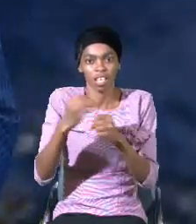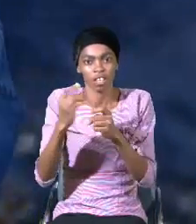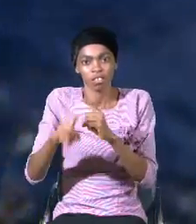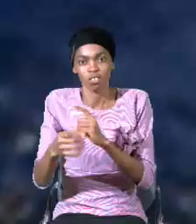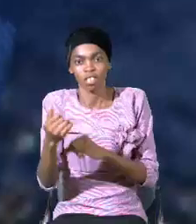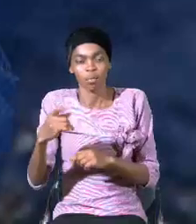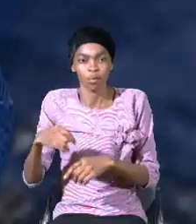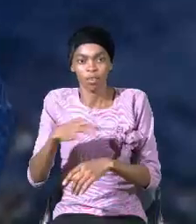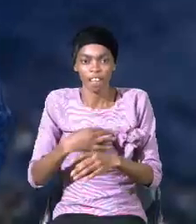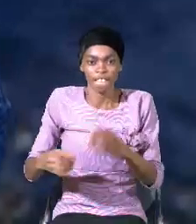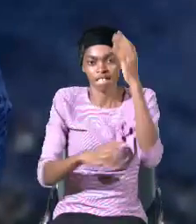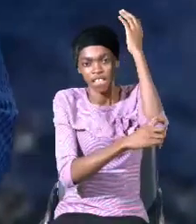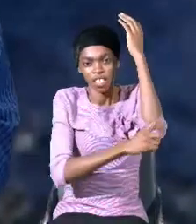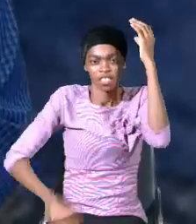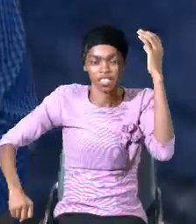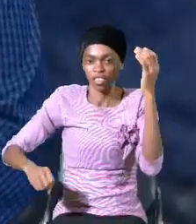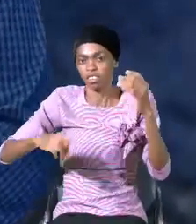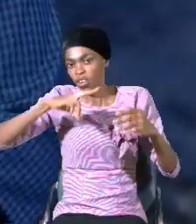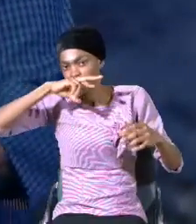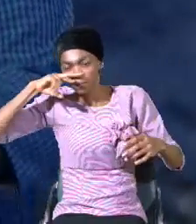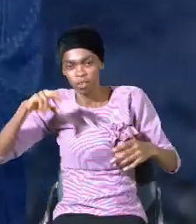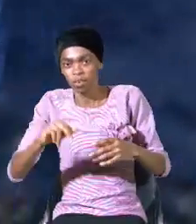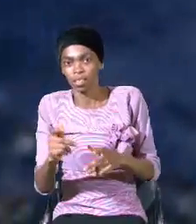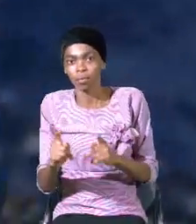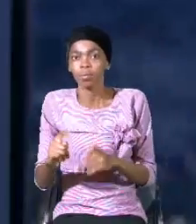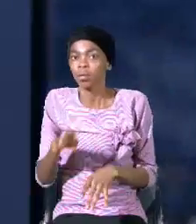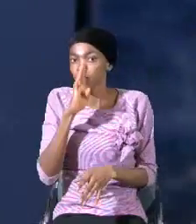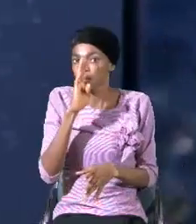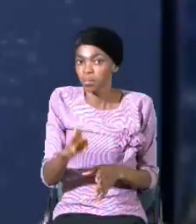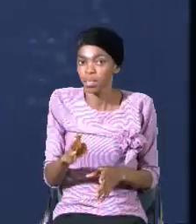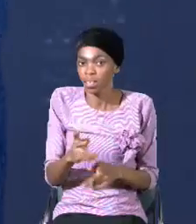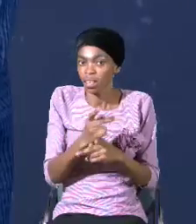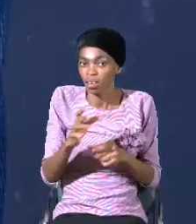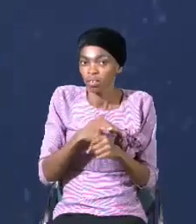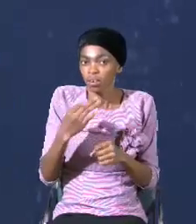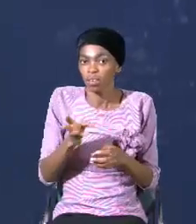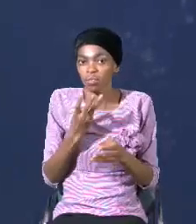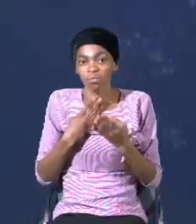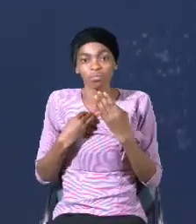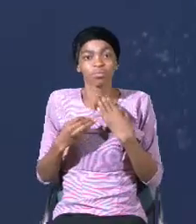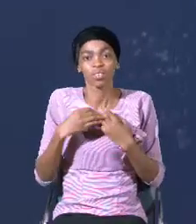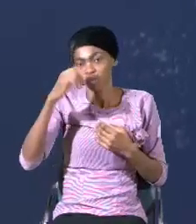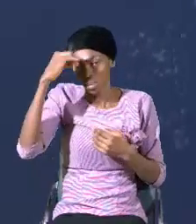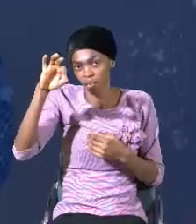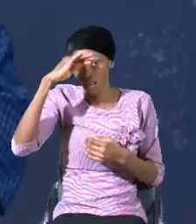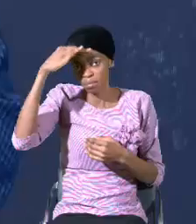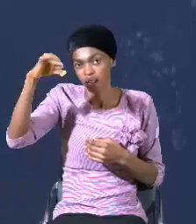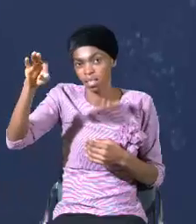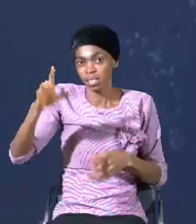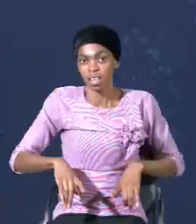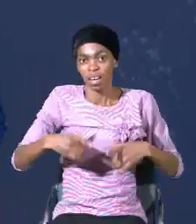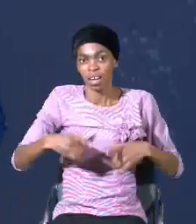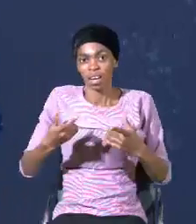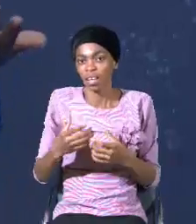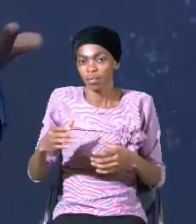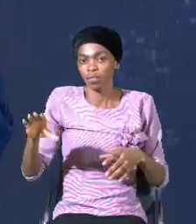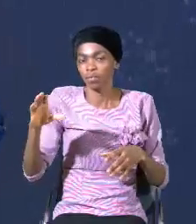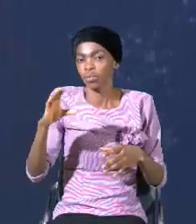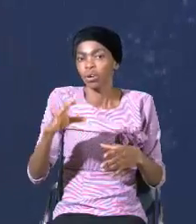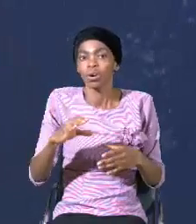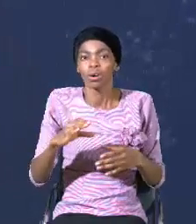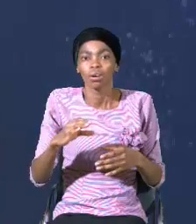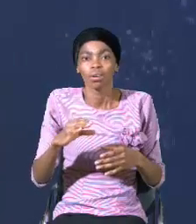have. Beware of covetousness. For a man's life consisted not in the abundance of the